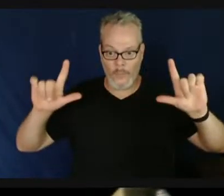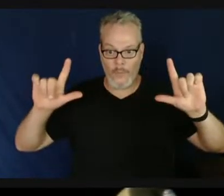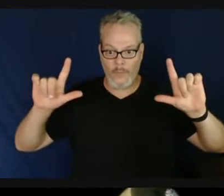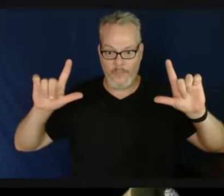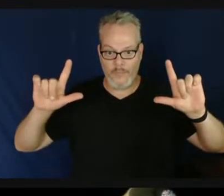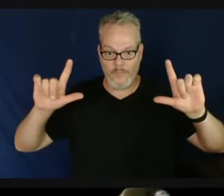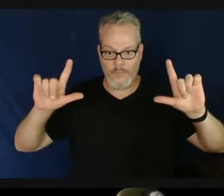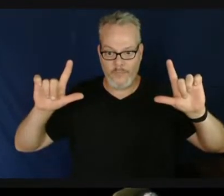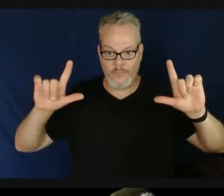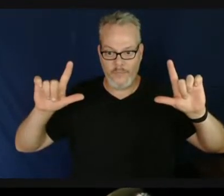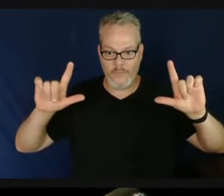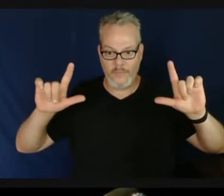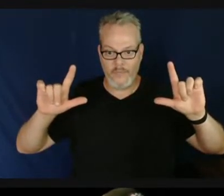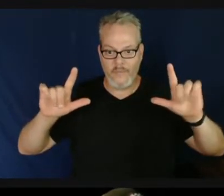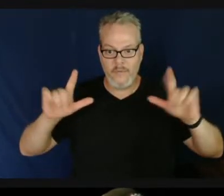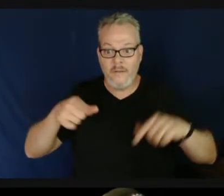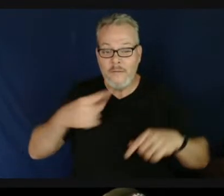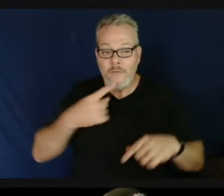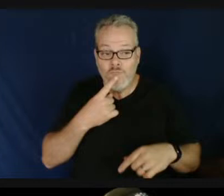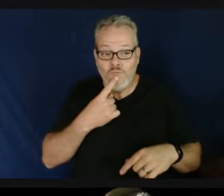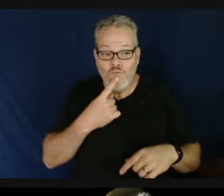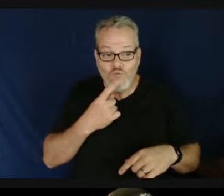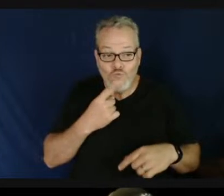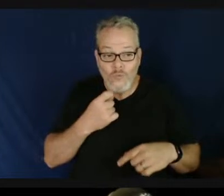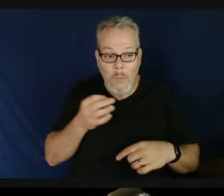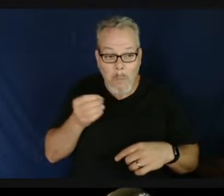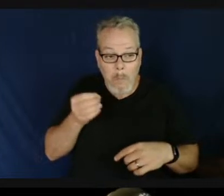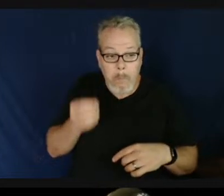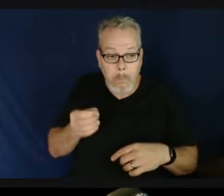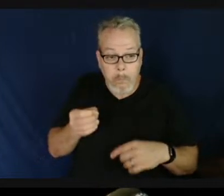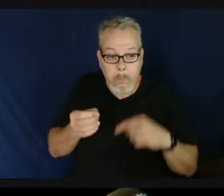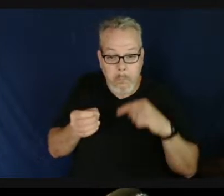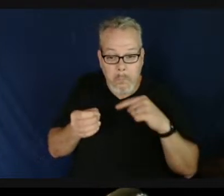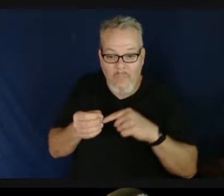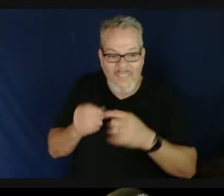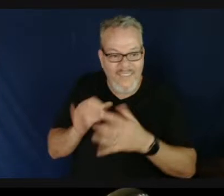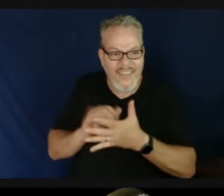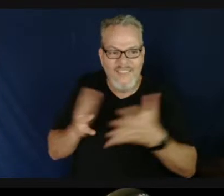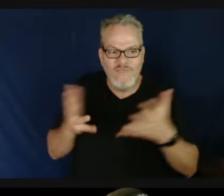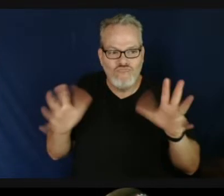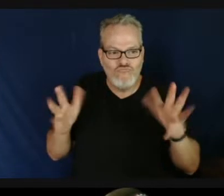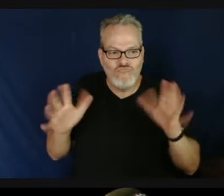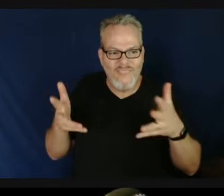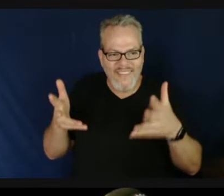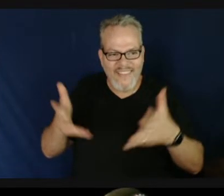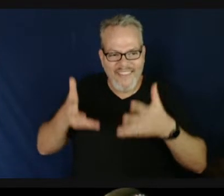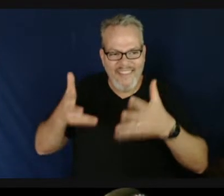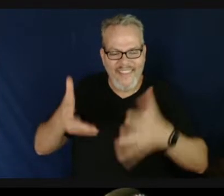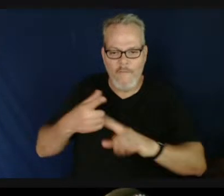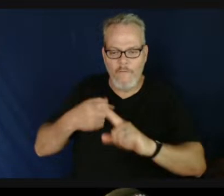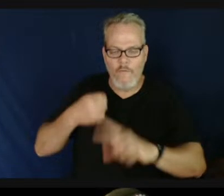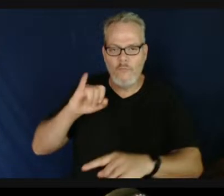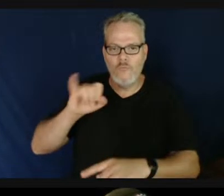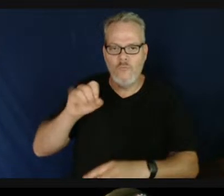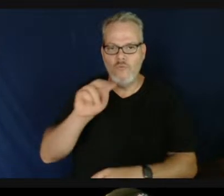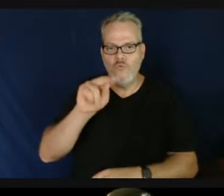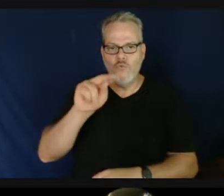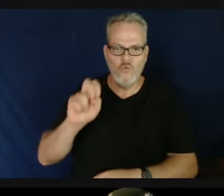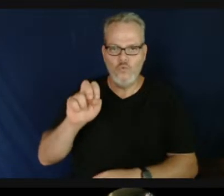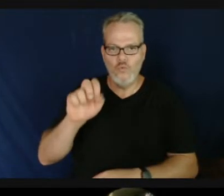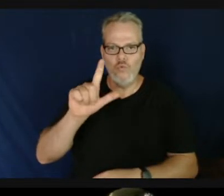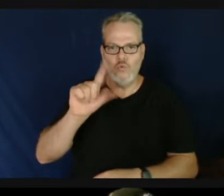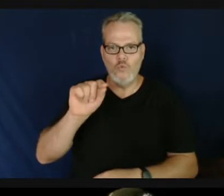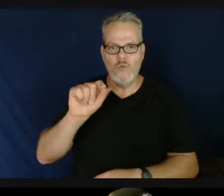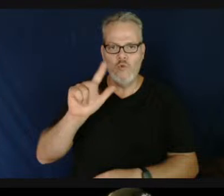Like this little patch of red might be all that's left of that June 2023 cone that was at one